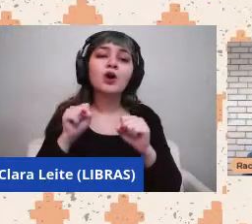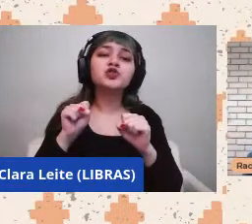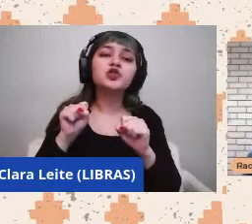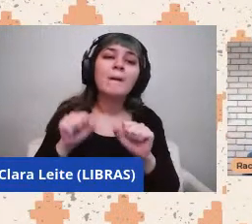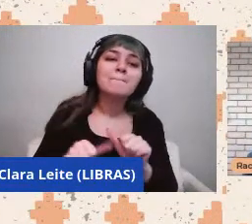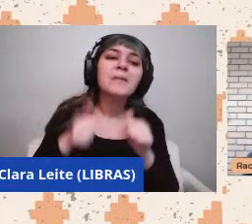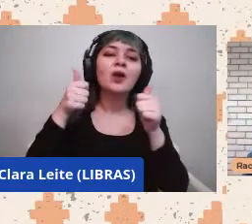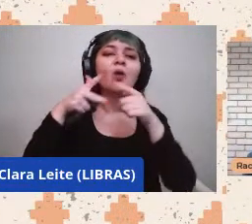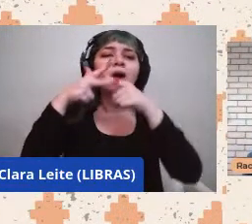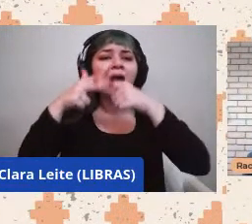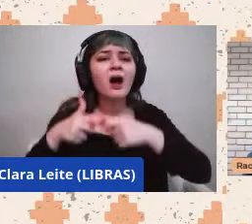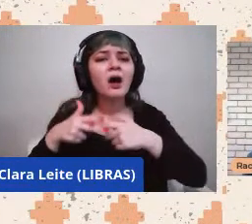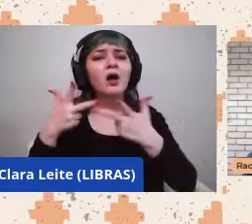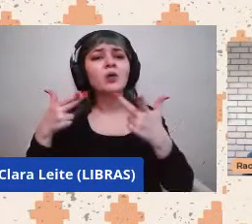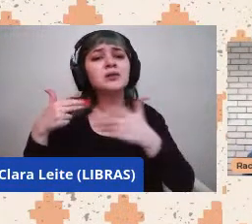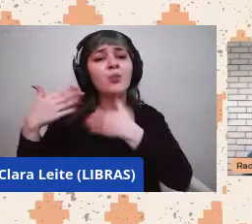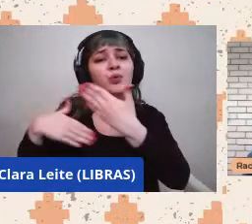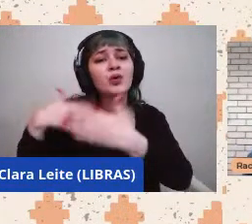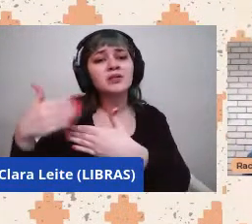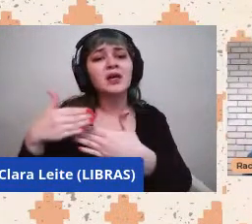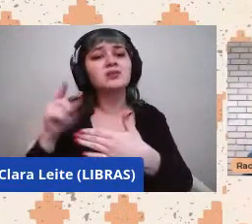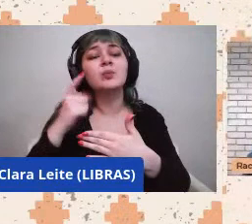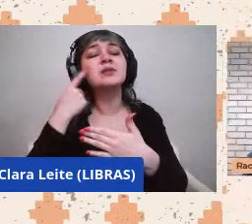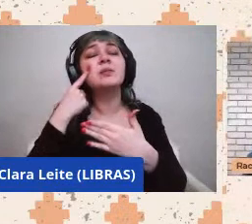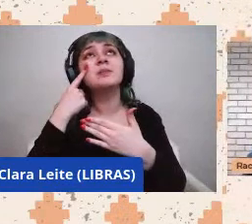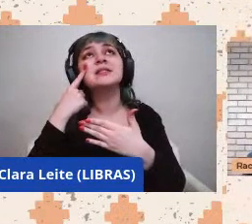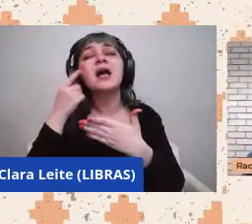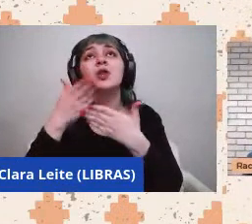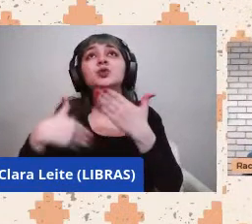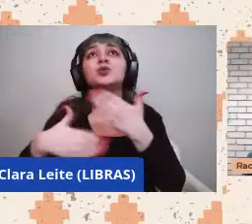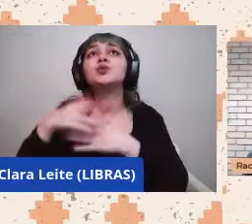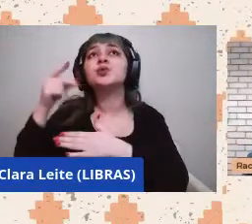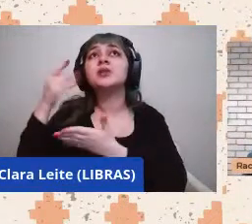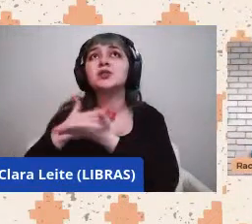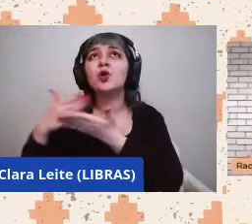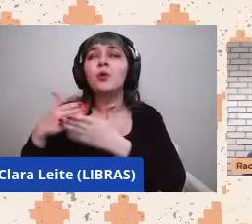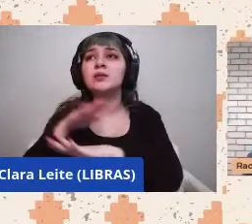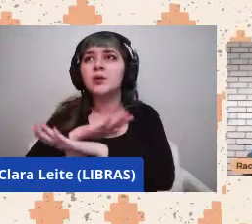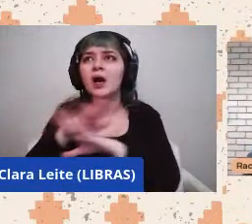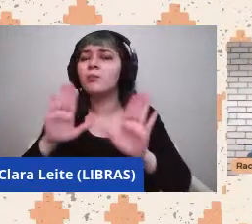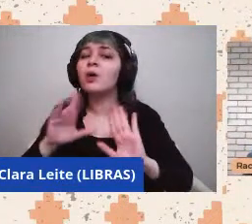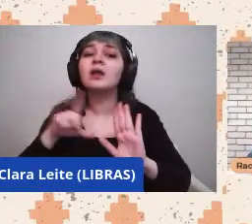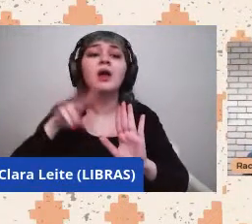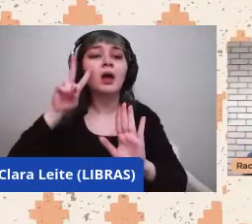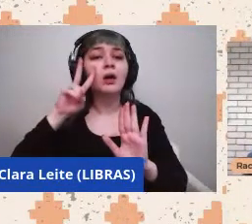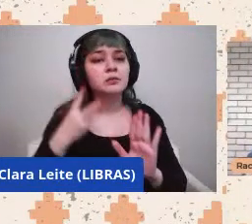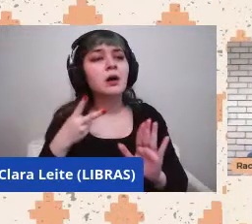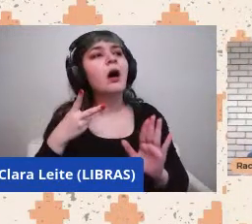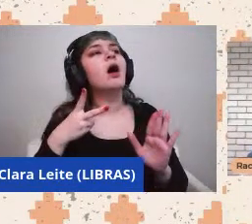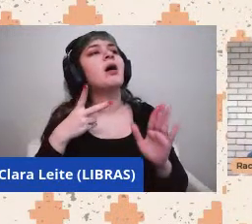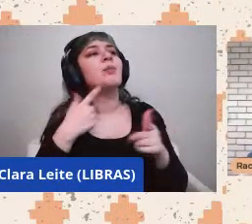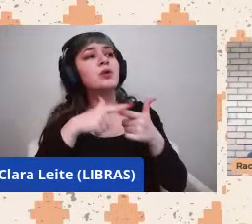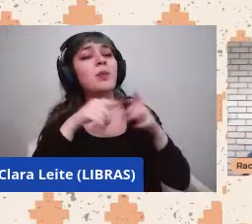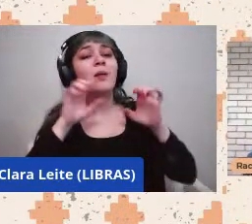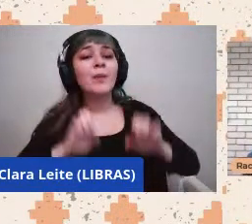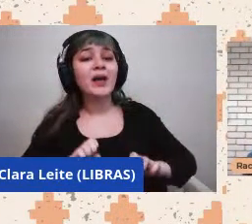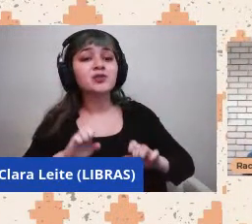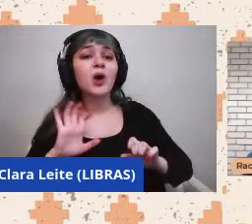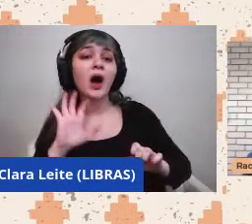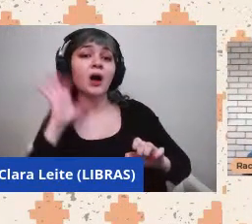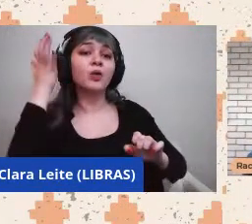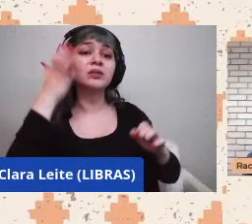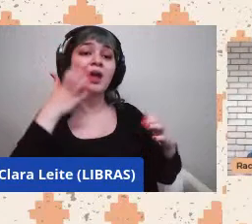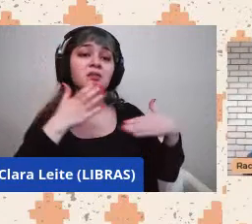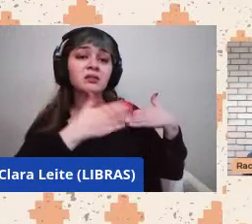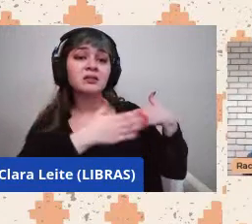sense that once you've thought about the ethical issues at the start, that's it. There's a recognition that actually ethical issues arise throughout the course